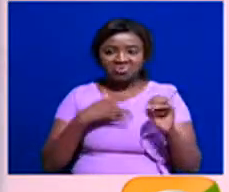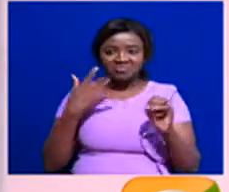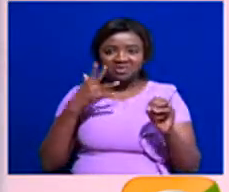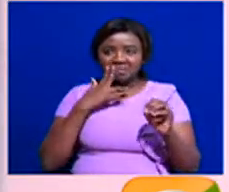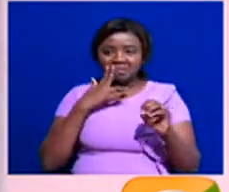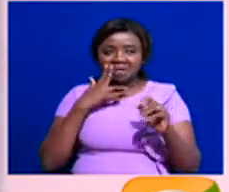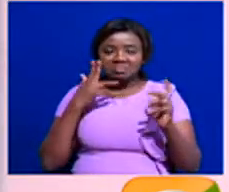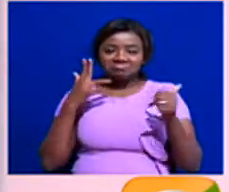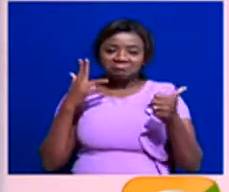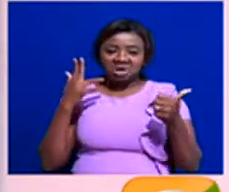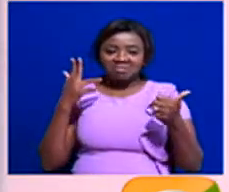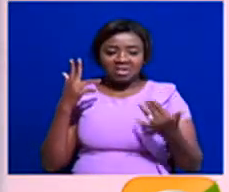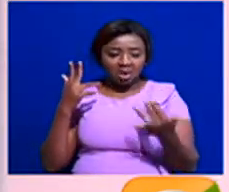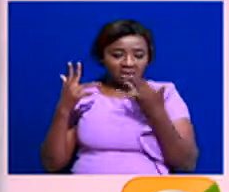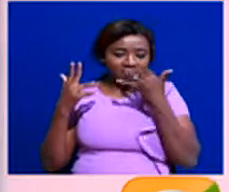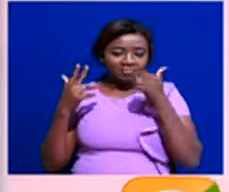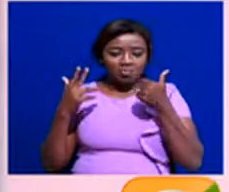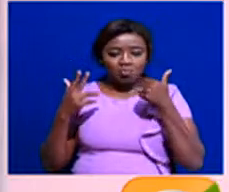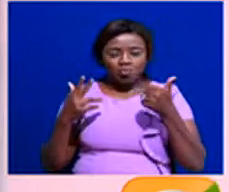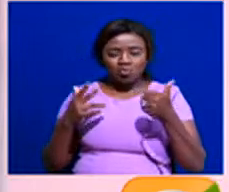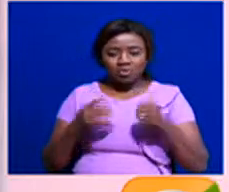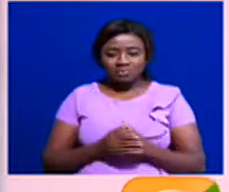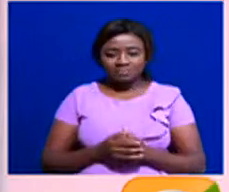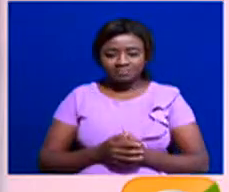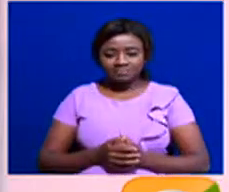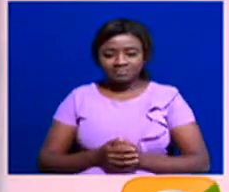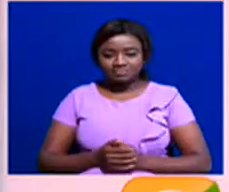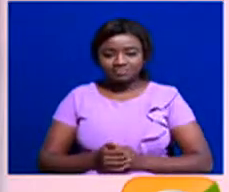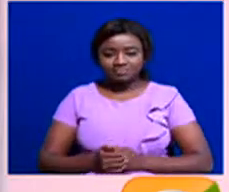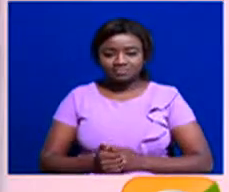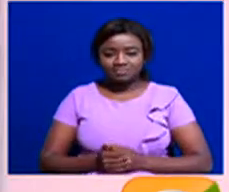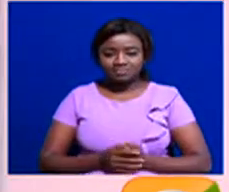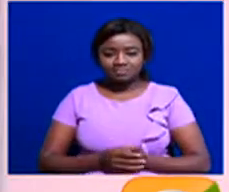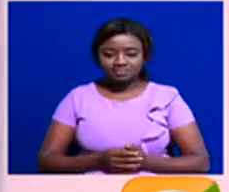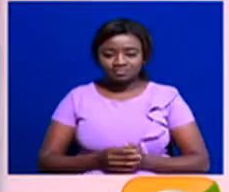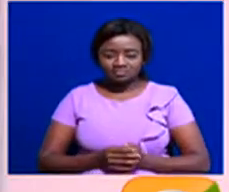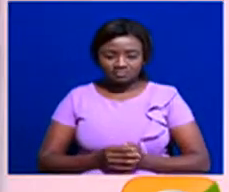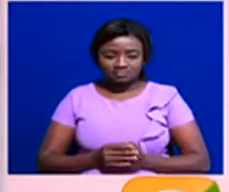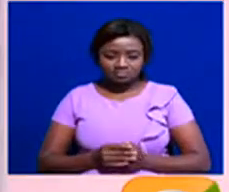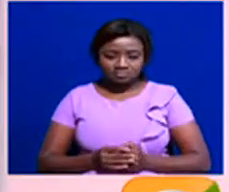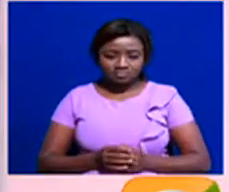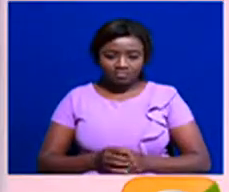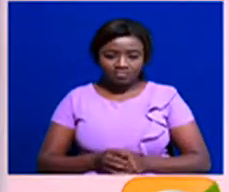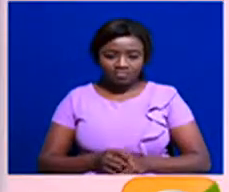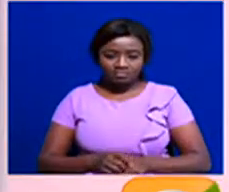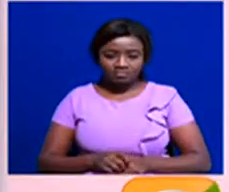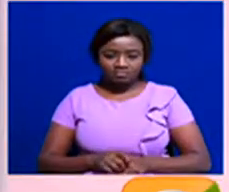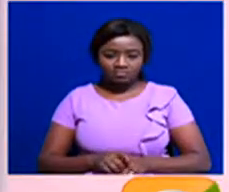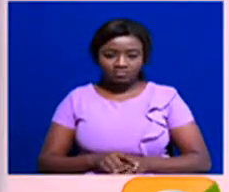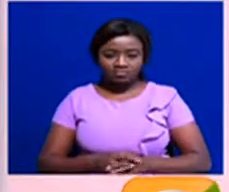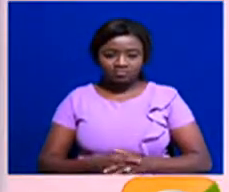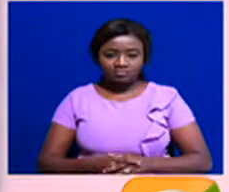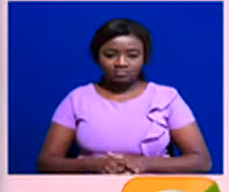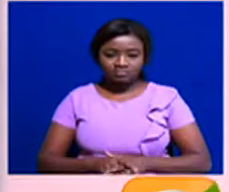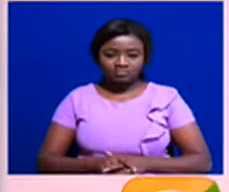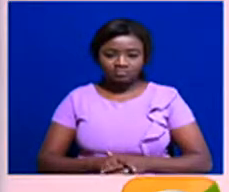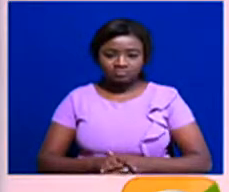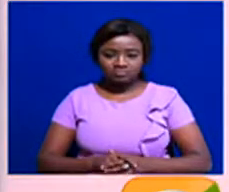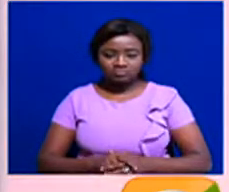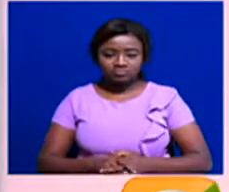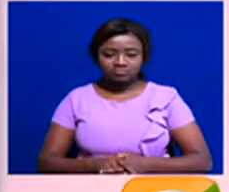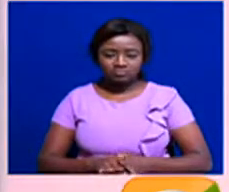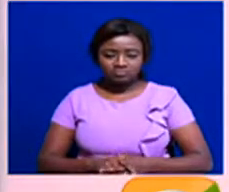by eliminating flavors, then you deter people from consuming, and you also motivate people who are using to quit using them.